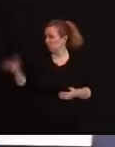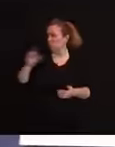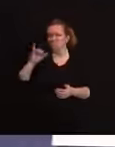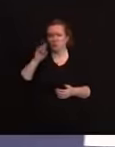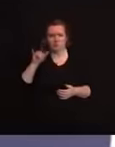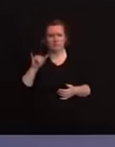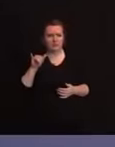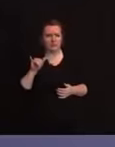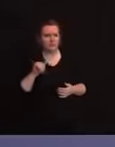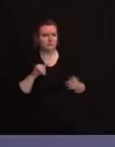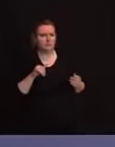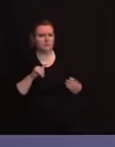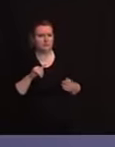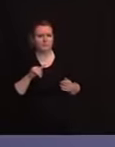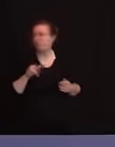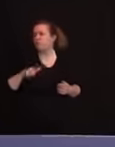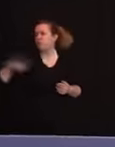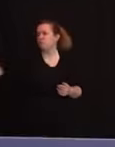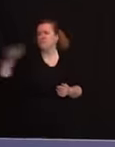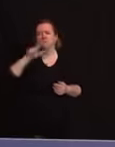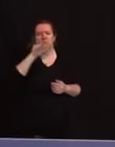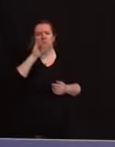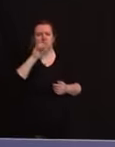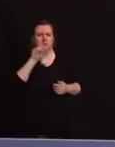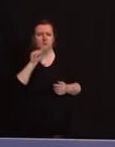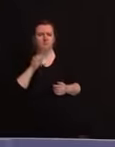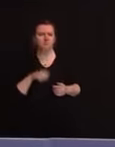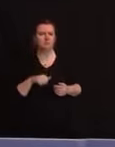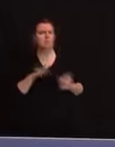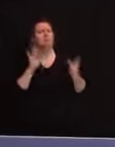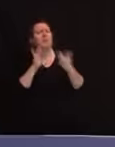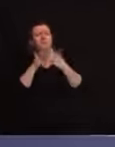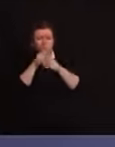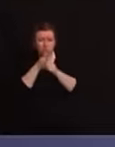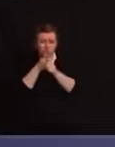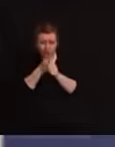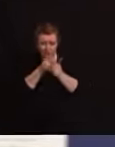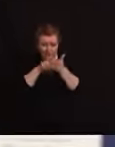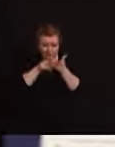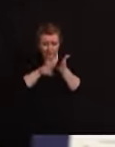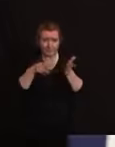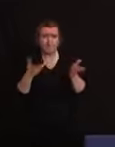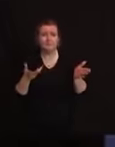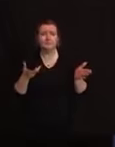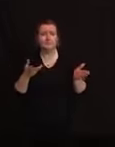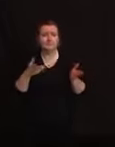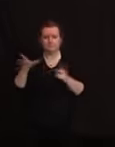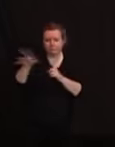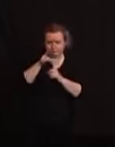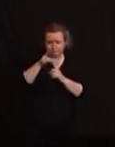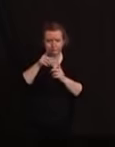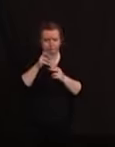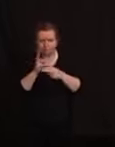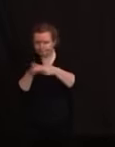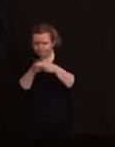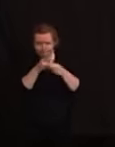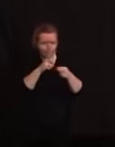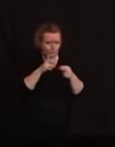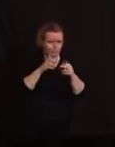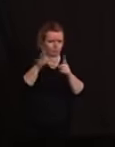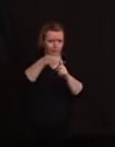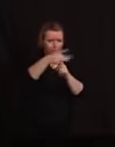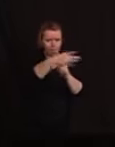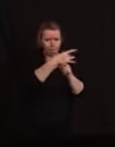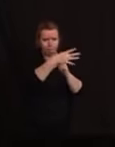talk about contact tracing. Sure. So as you can imagine, with as the commissioner had already mentioned